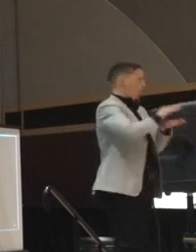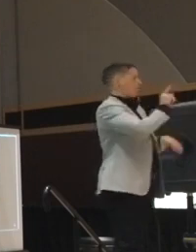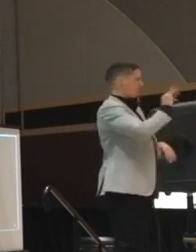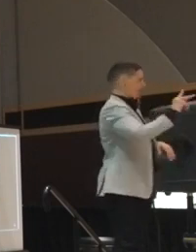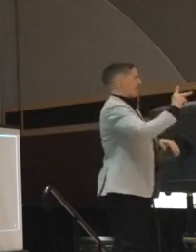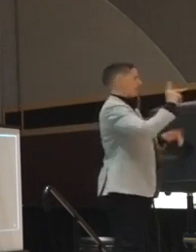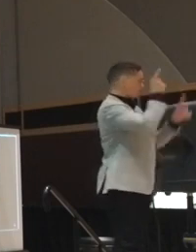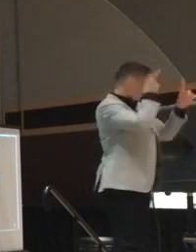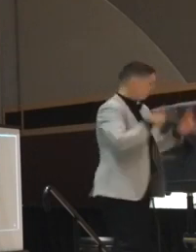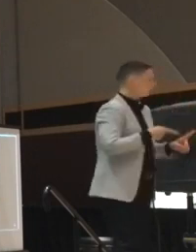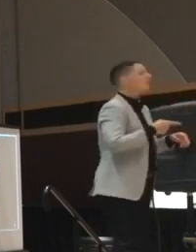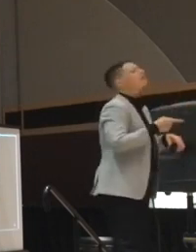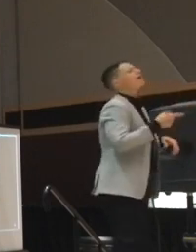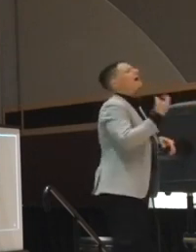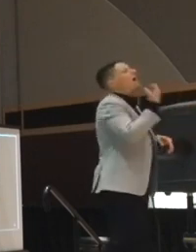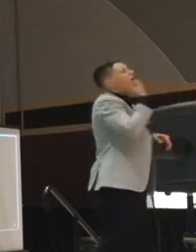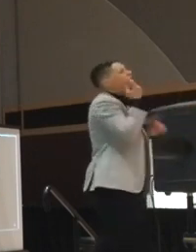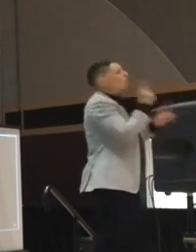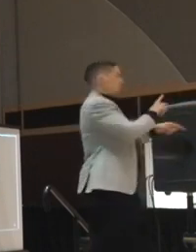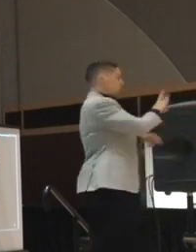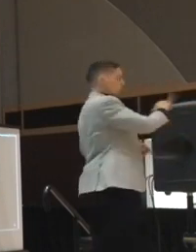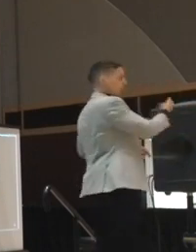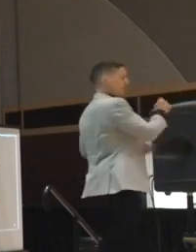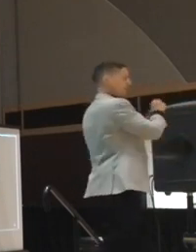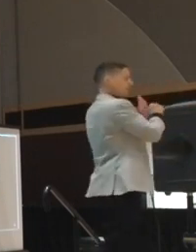I just went to that right state talk, it was just great.